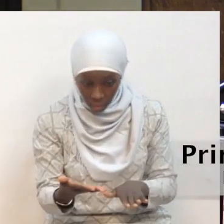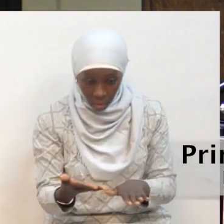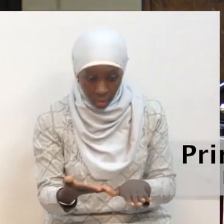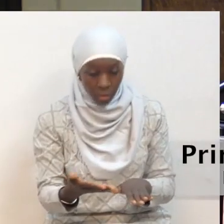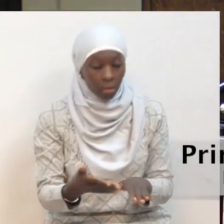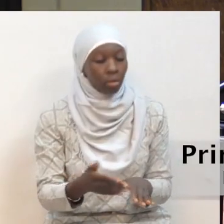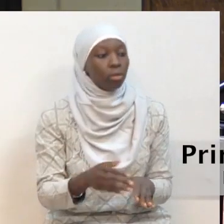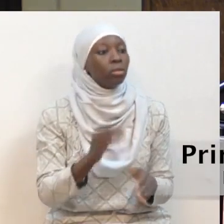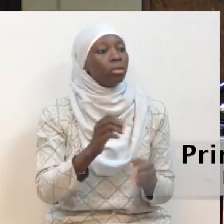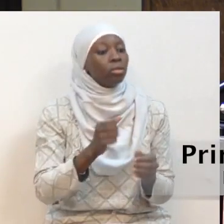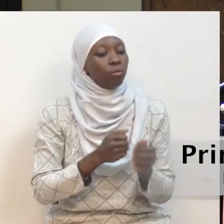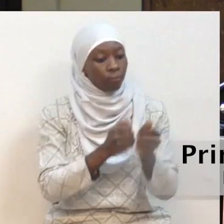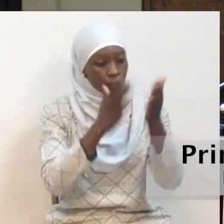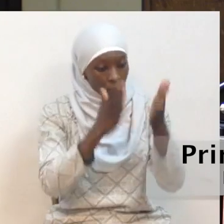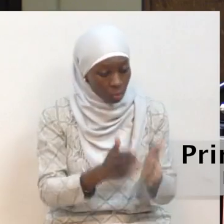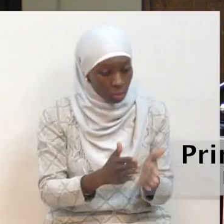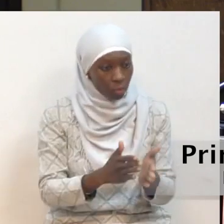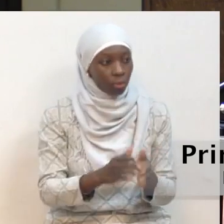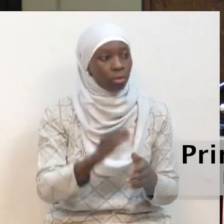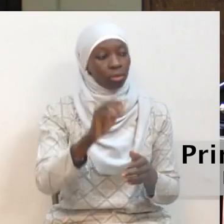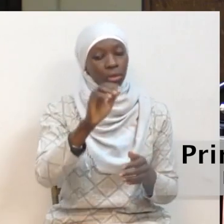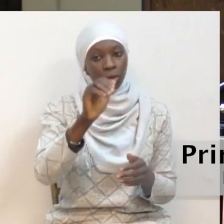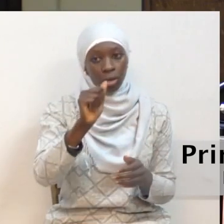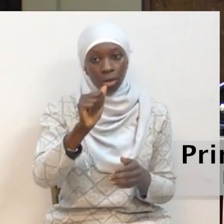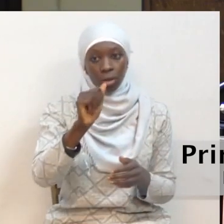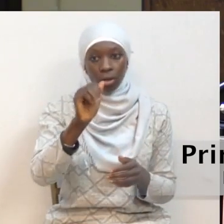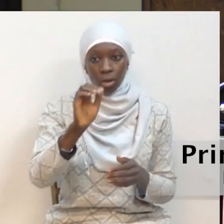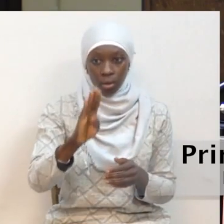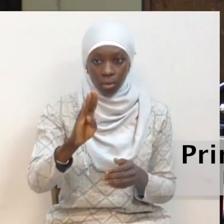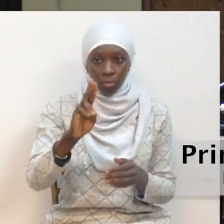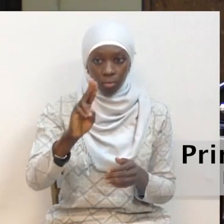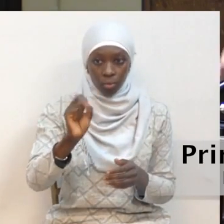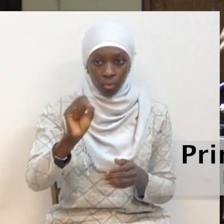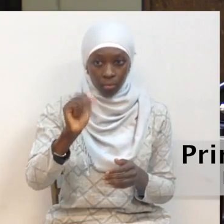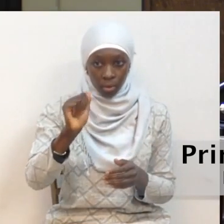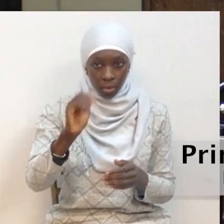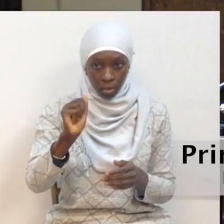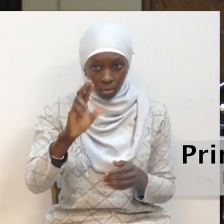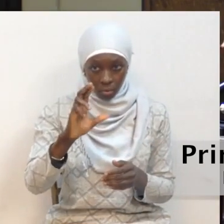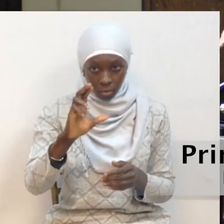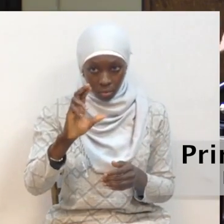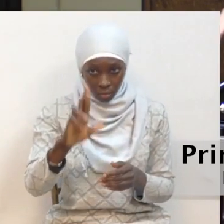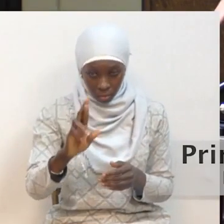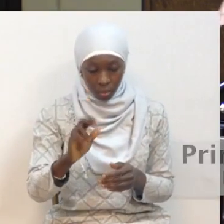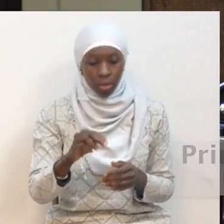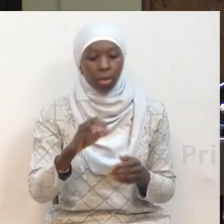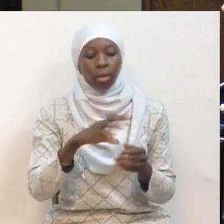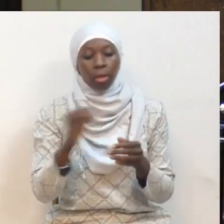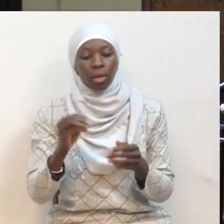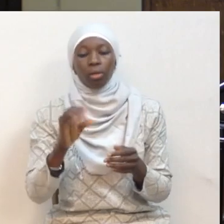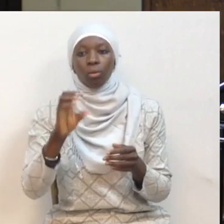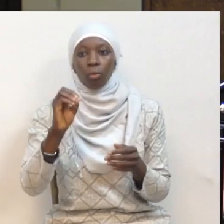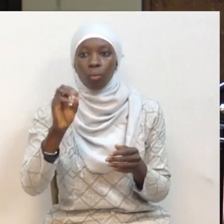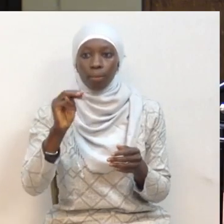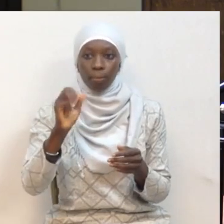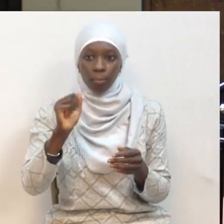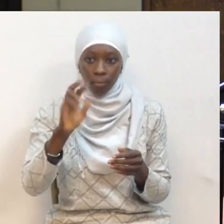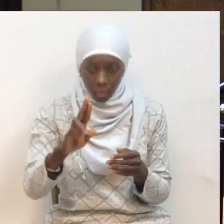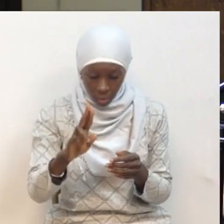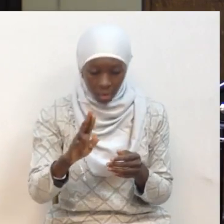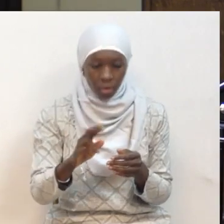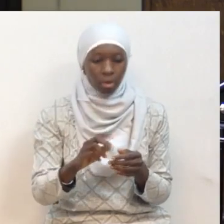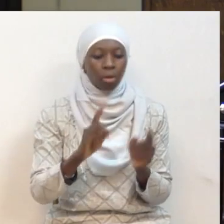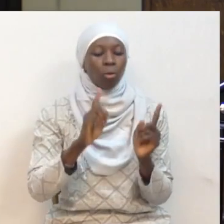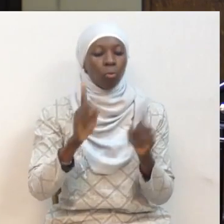to Saqifat Bani Sa'idah, and they were a camp place